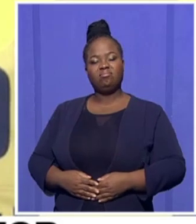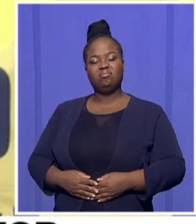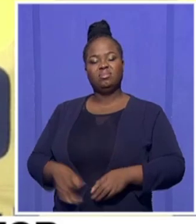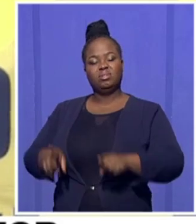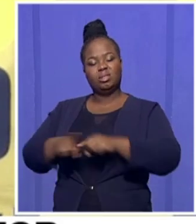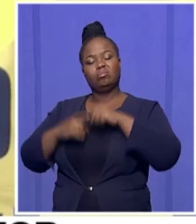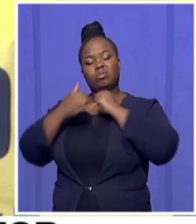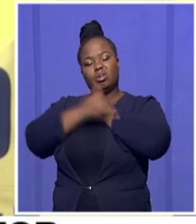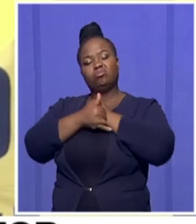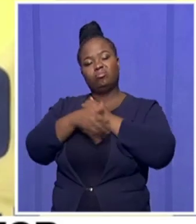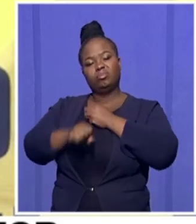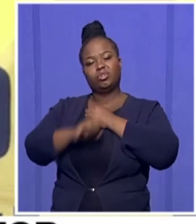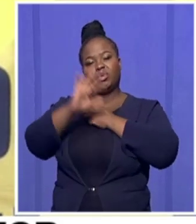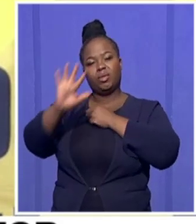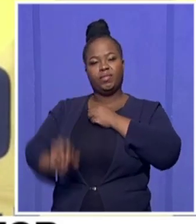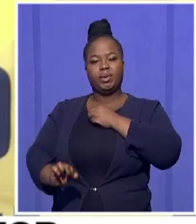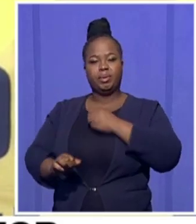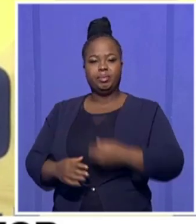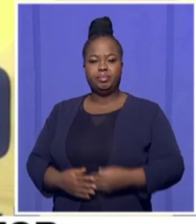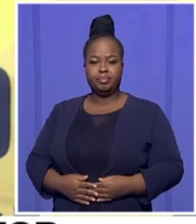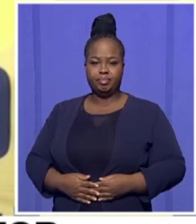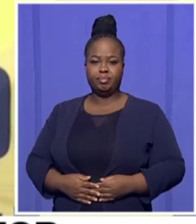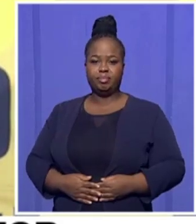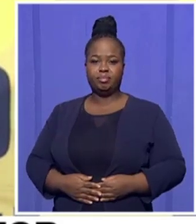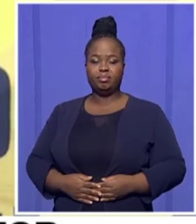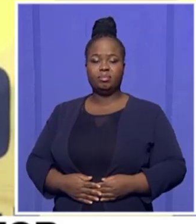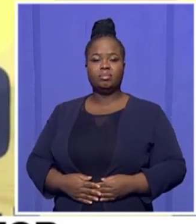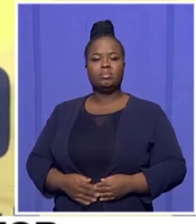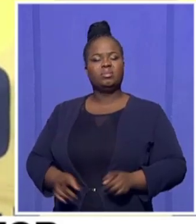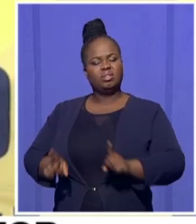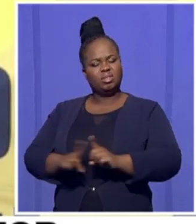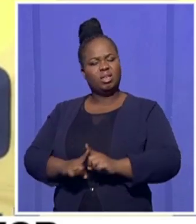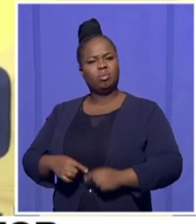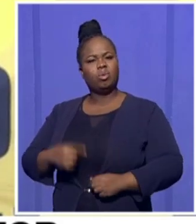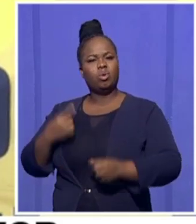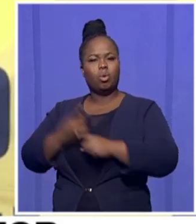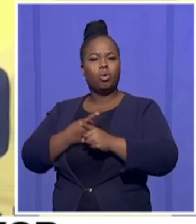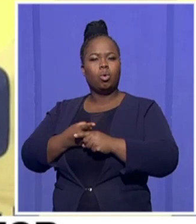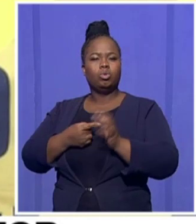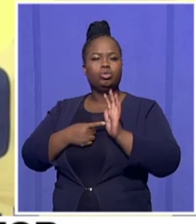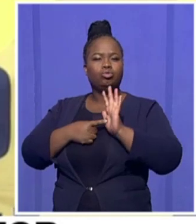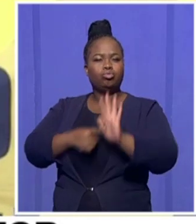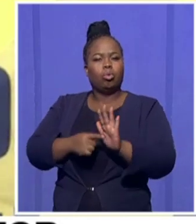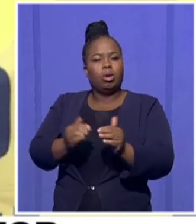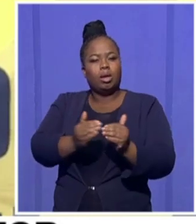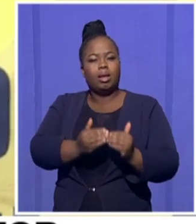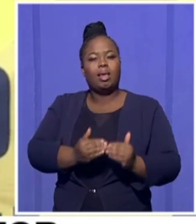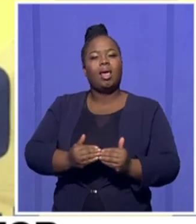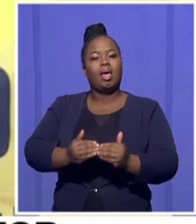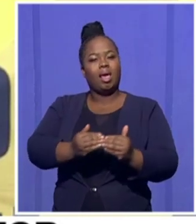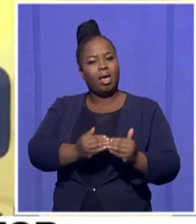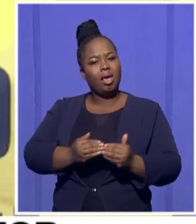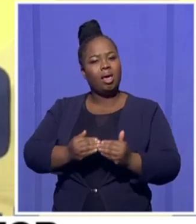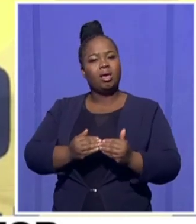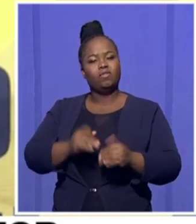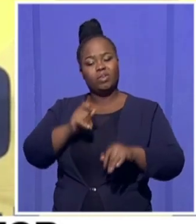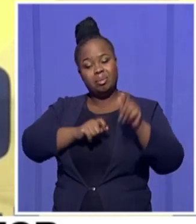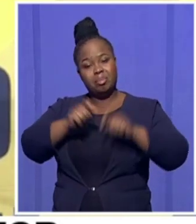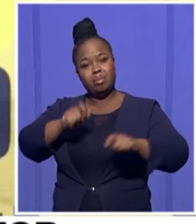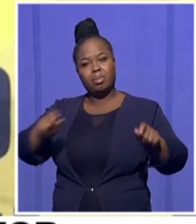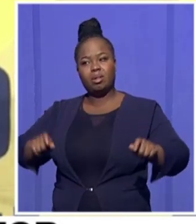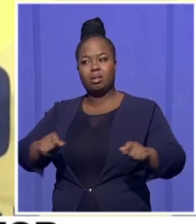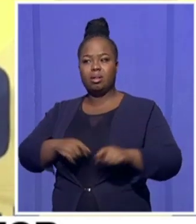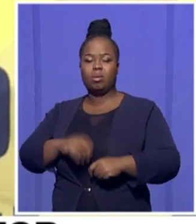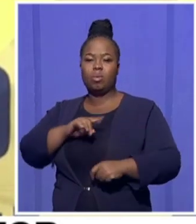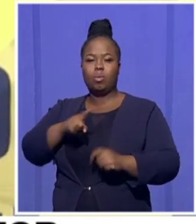South Africa. Equally, for the compassion you always displayed to those in need, yours was